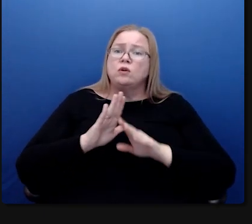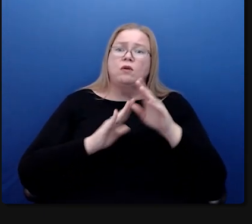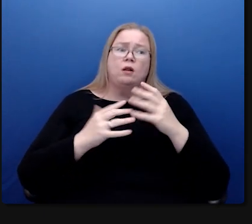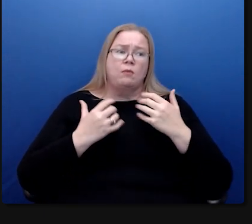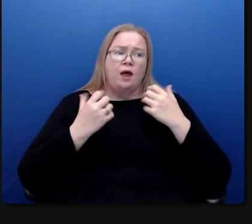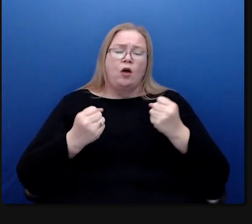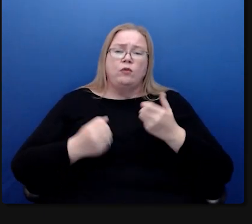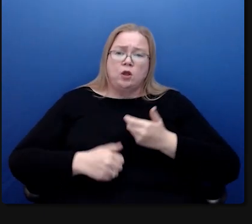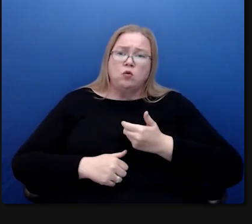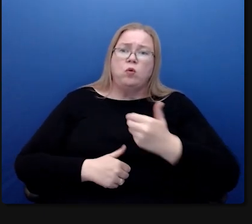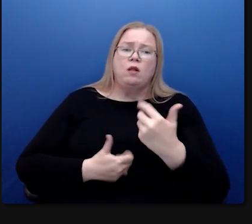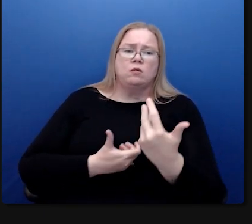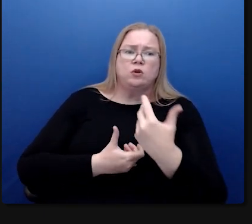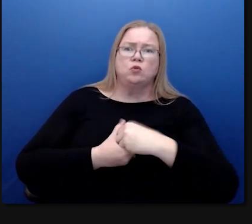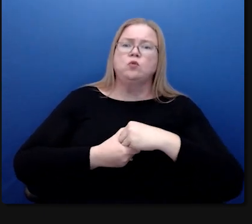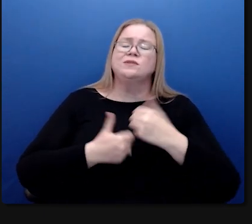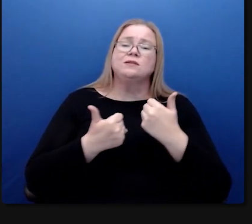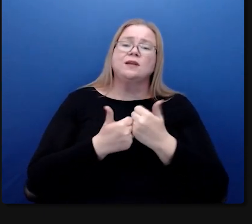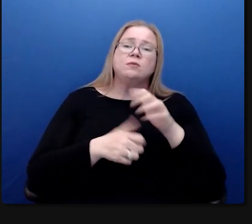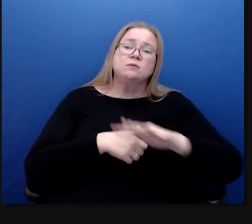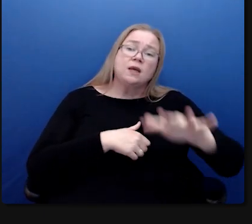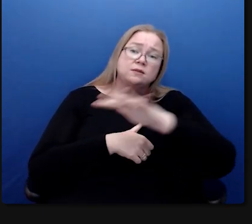Hat Microsoft.